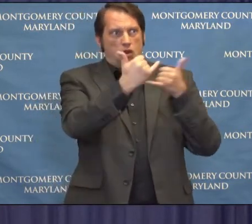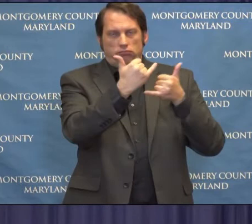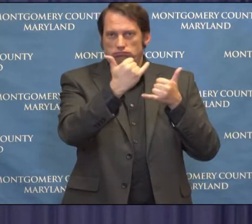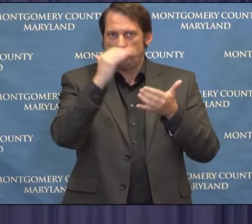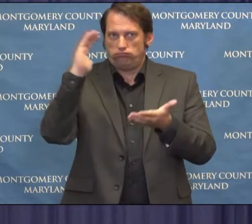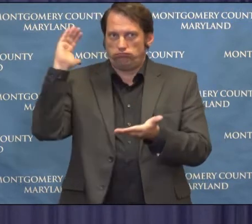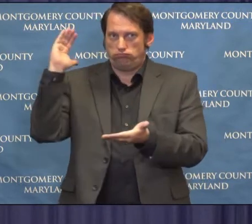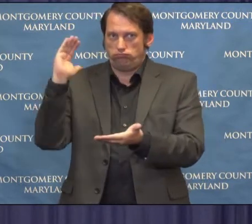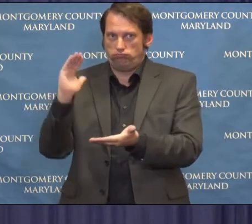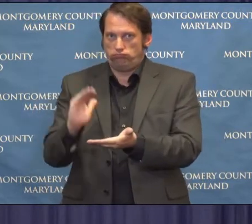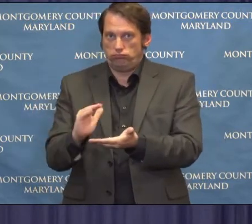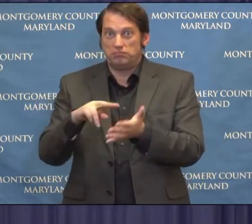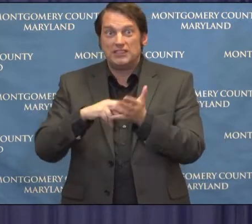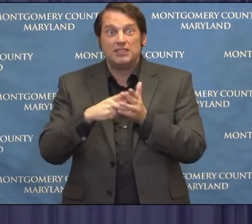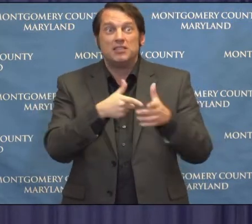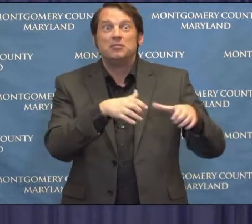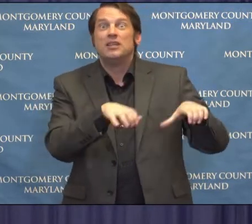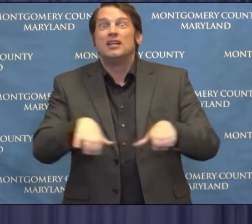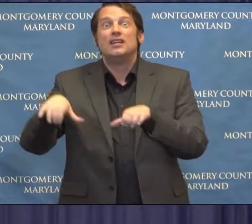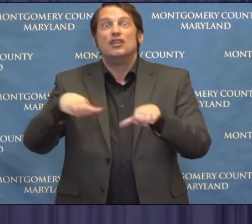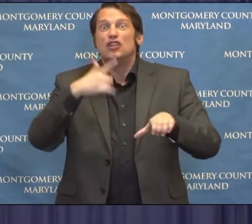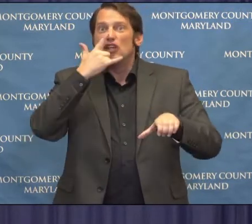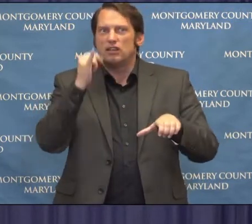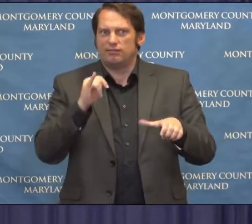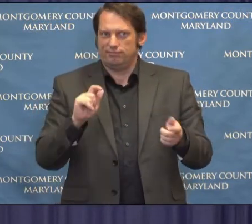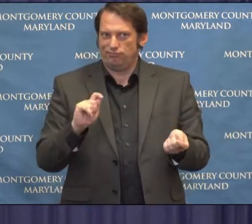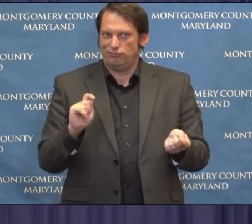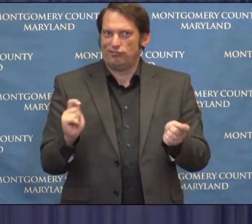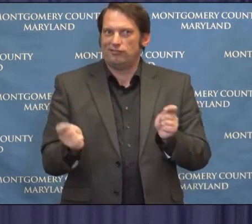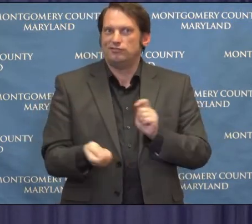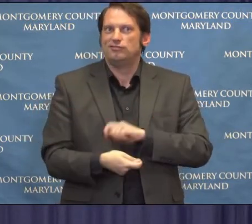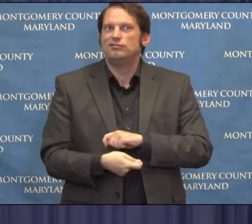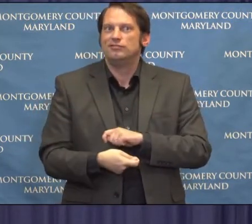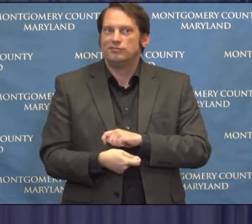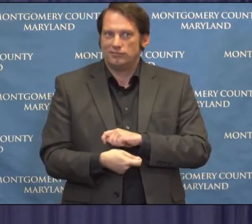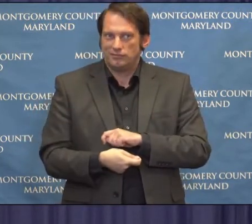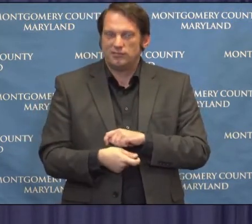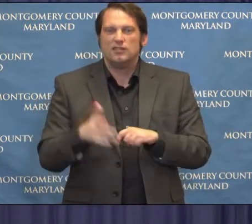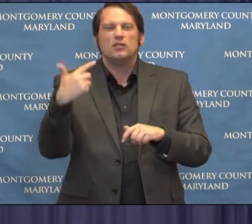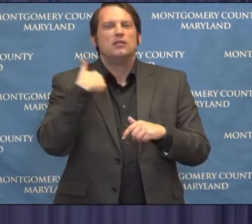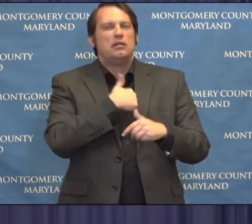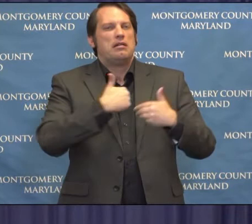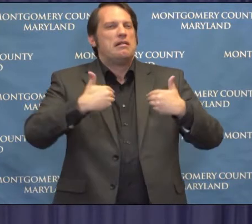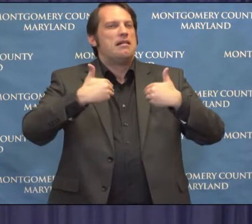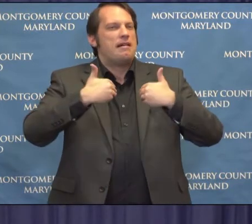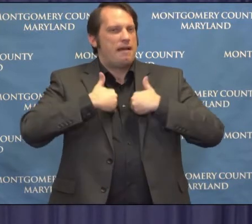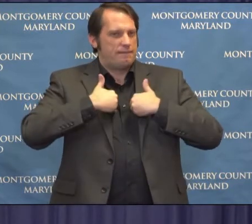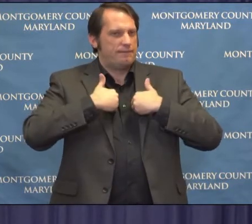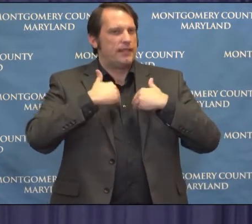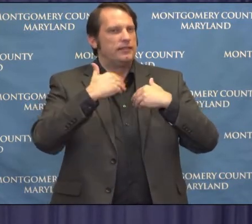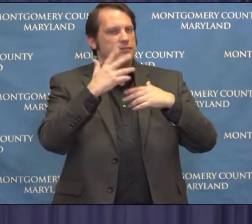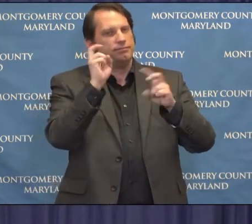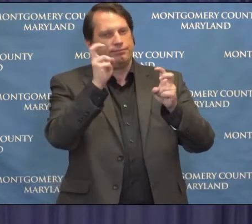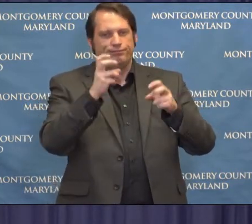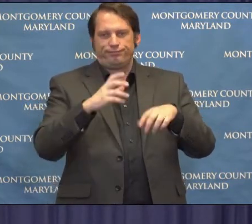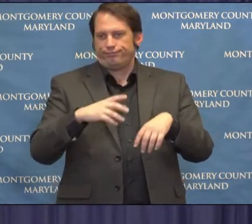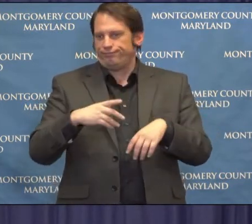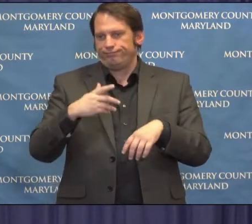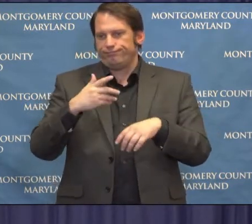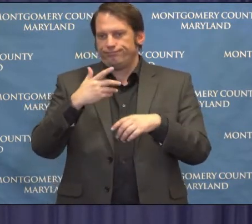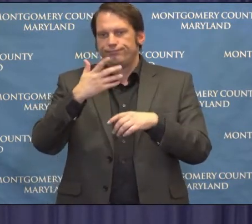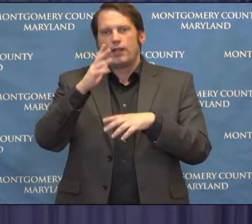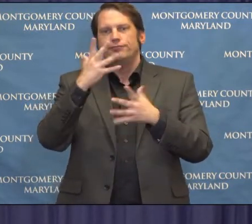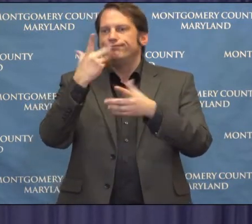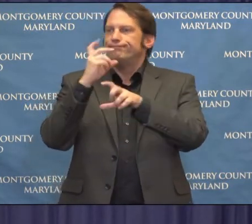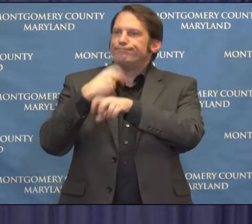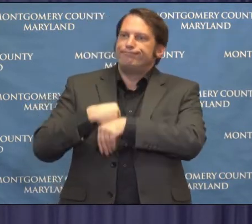virtual roll calls, where our officers are really not coming into the stations and gathering as they would do at the